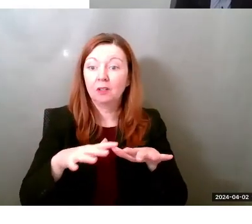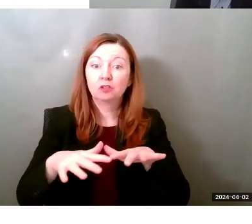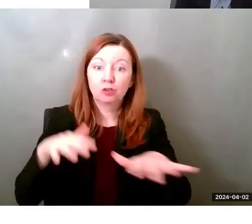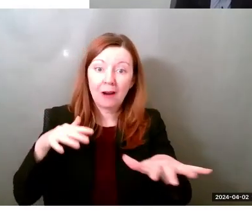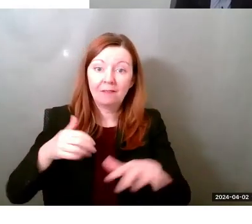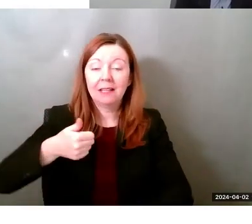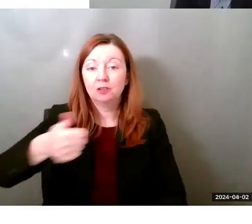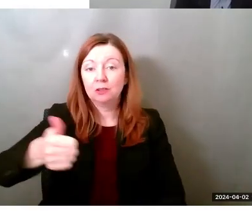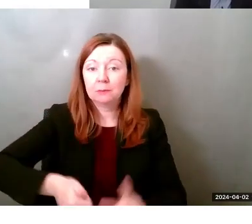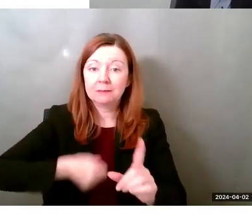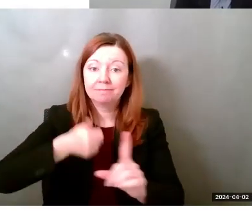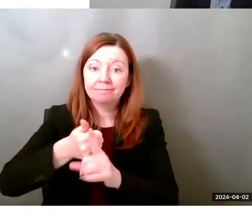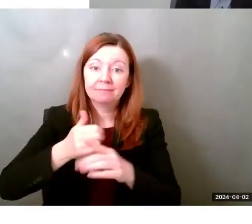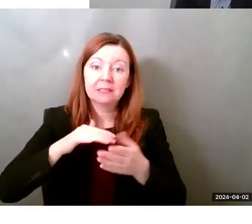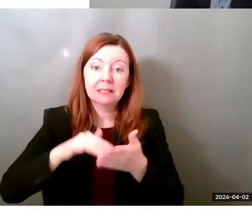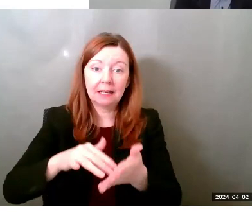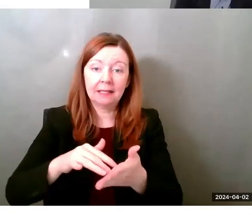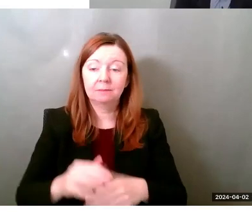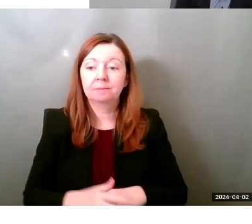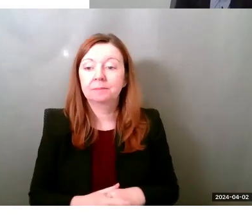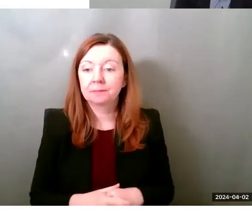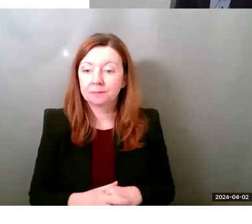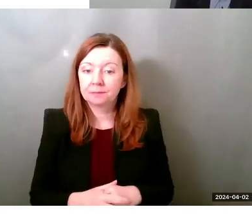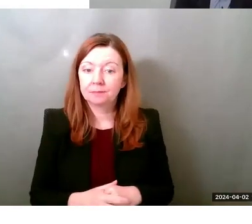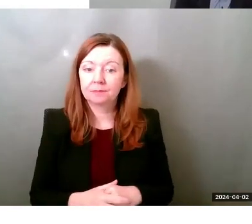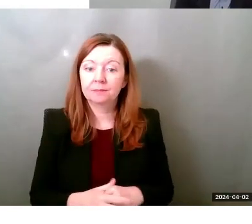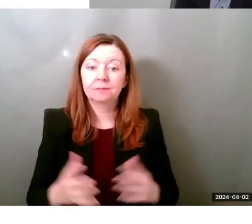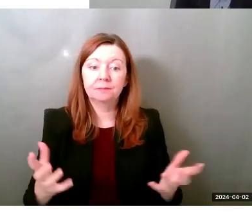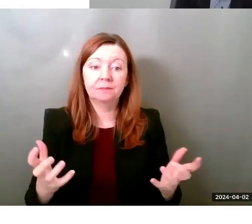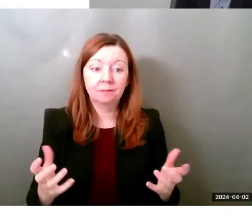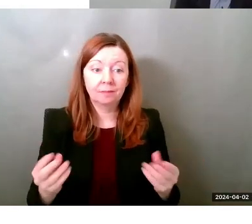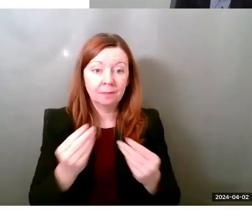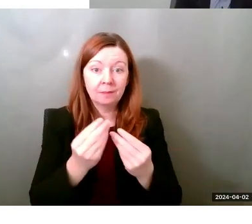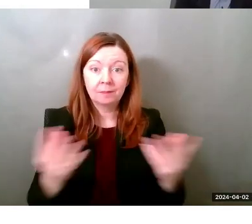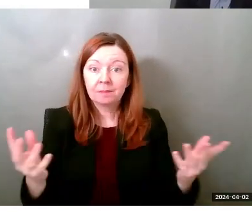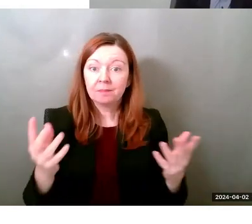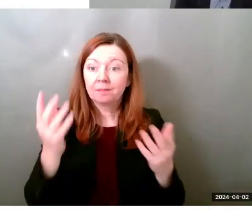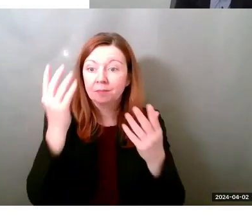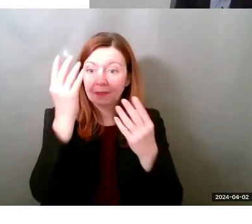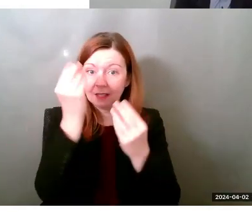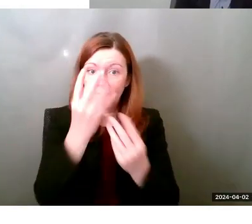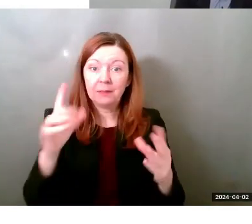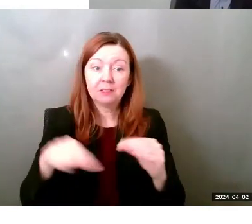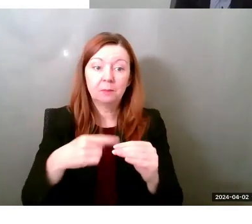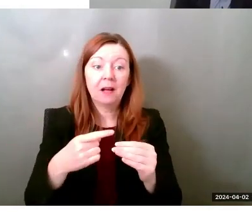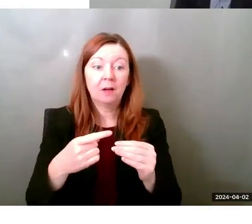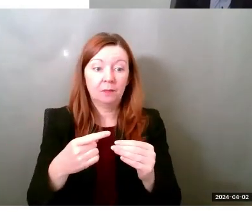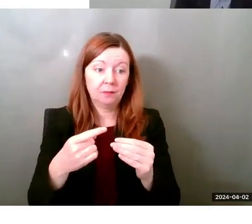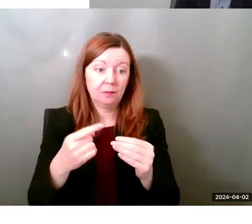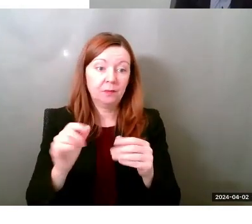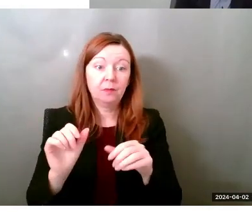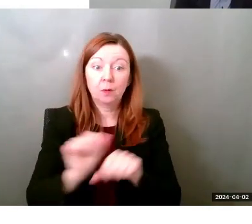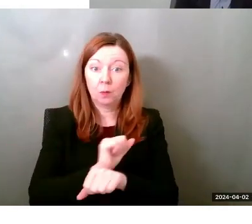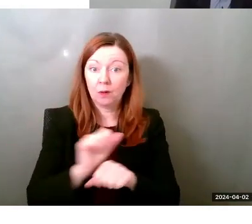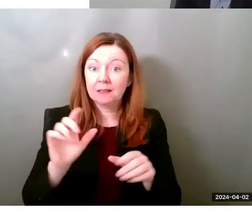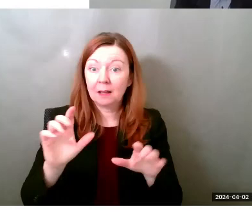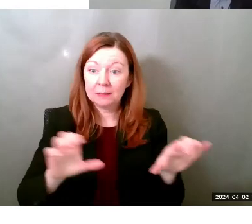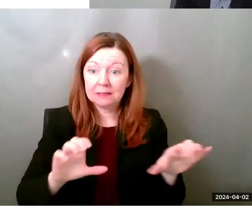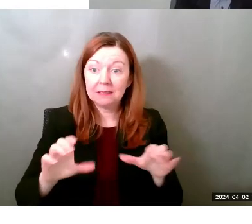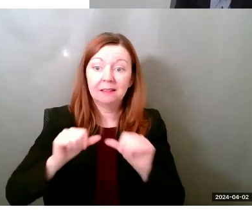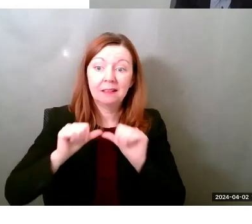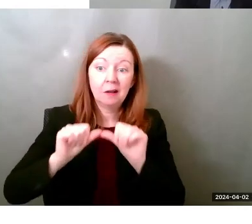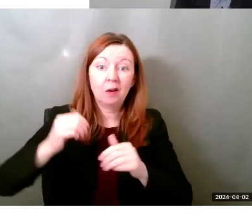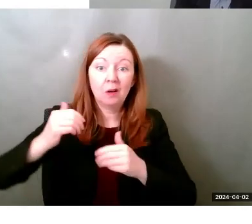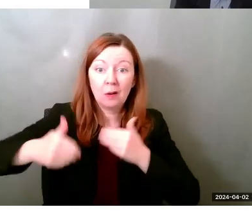transportation impact study. We wanted to provide an information on the work that was done, the ongoing